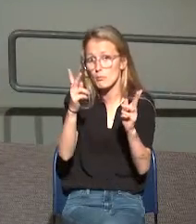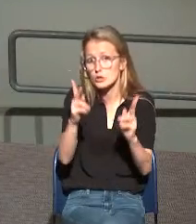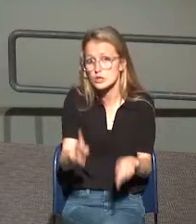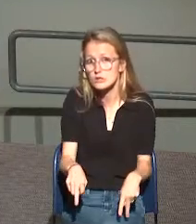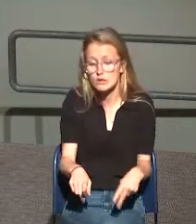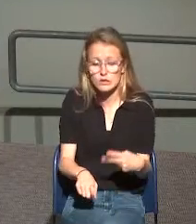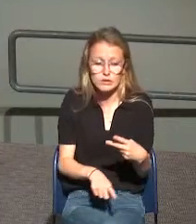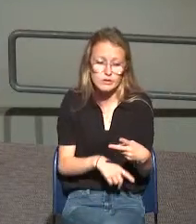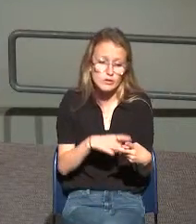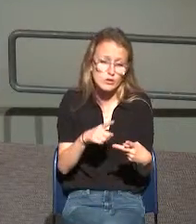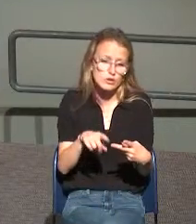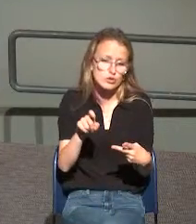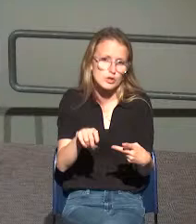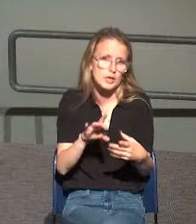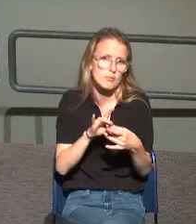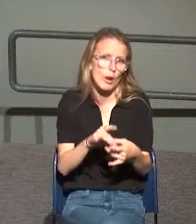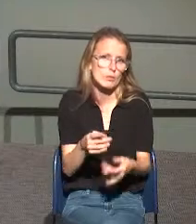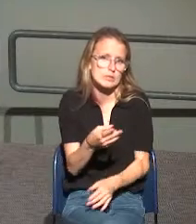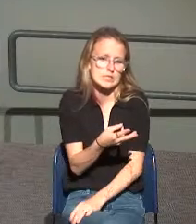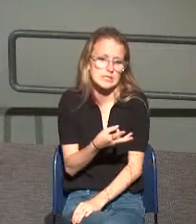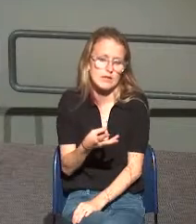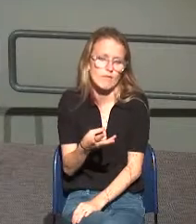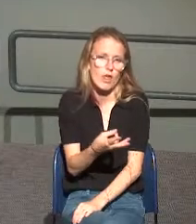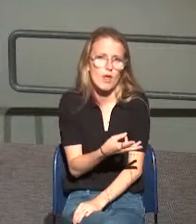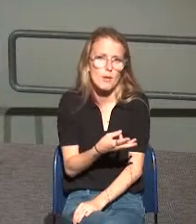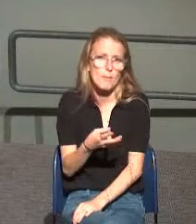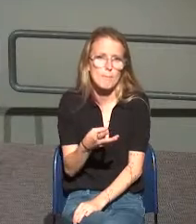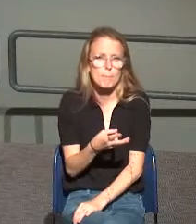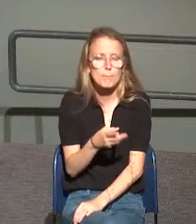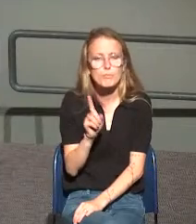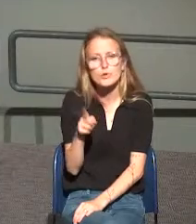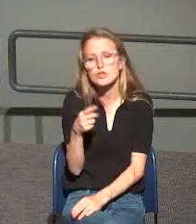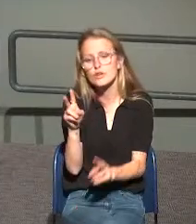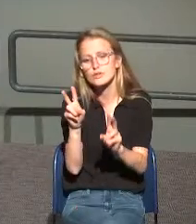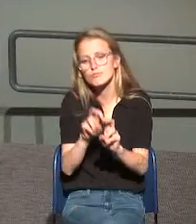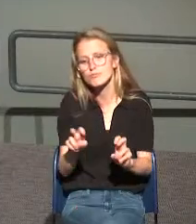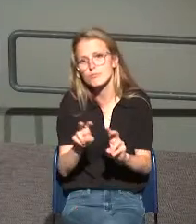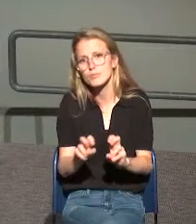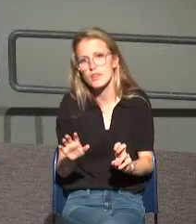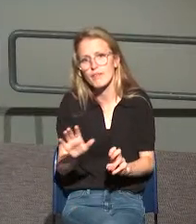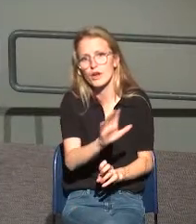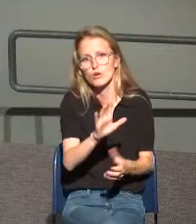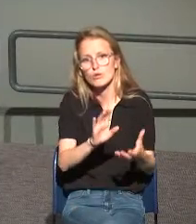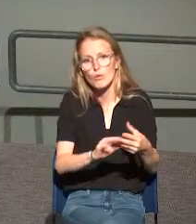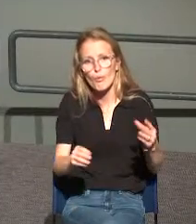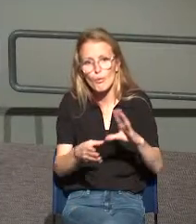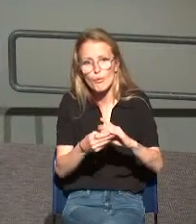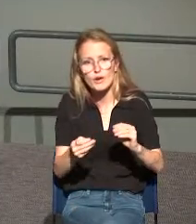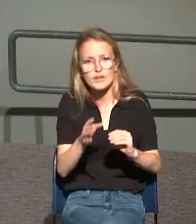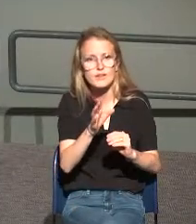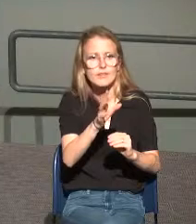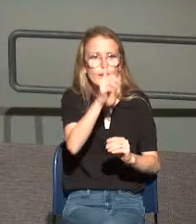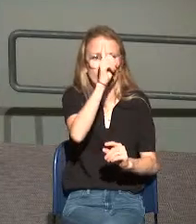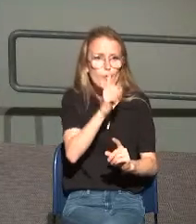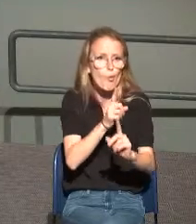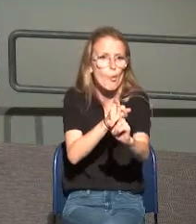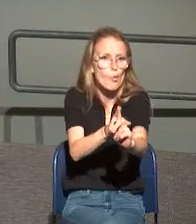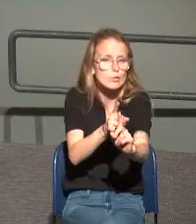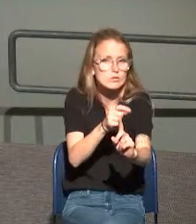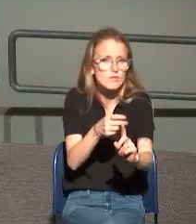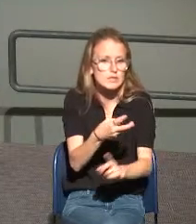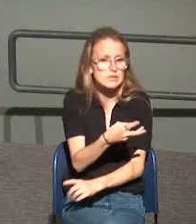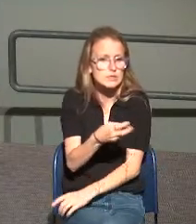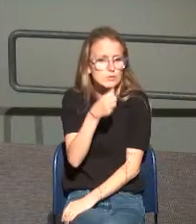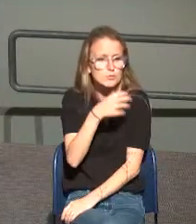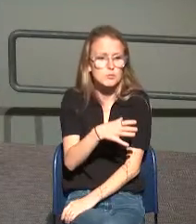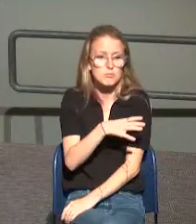about the six? And just looking at the stories, the trajectories of these six women who